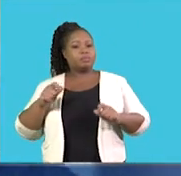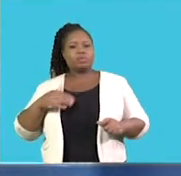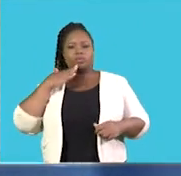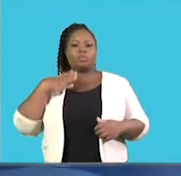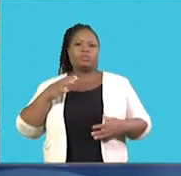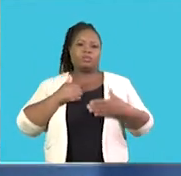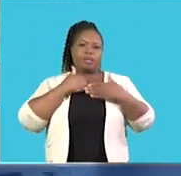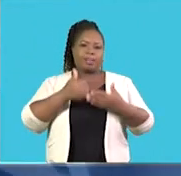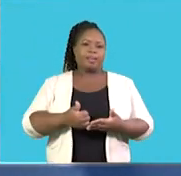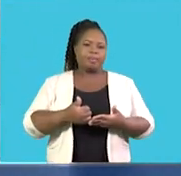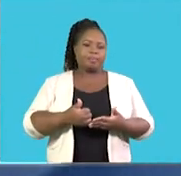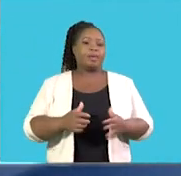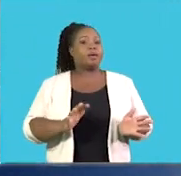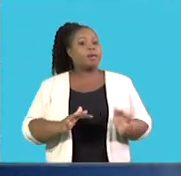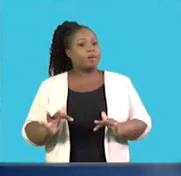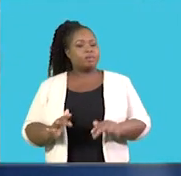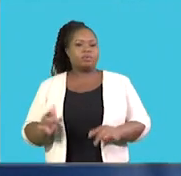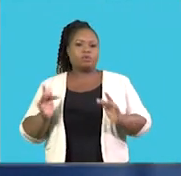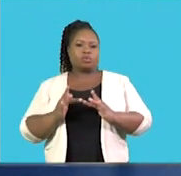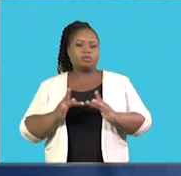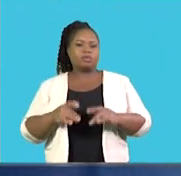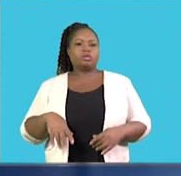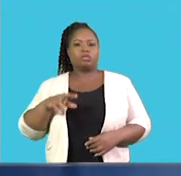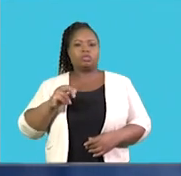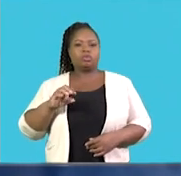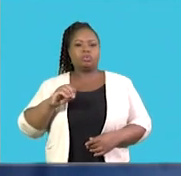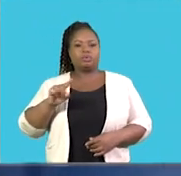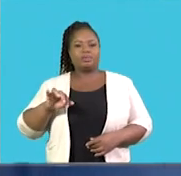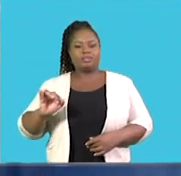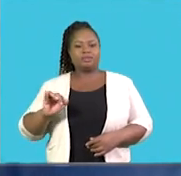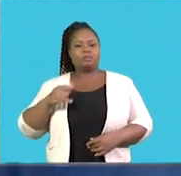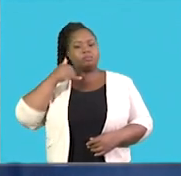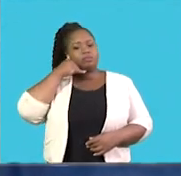bona. Baahi ba ka letsetsa mme Nosi Chidi nomorong ya